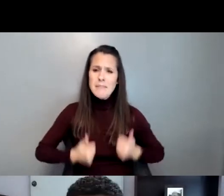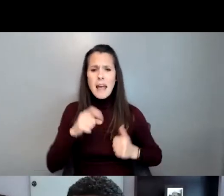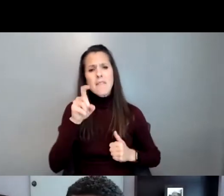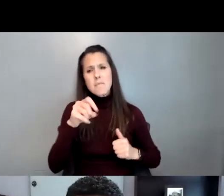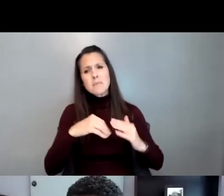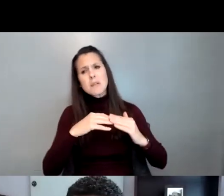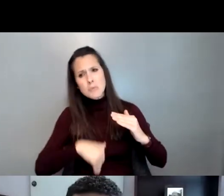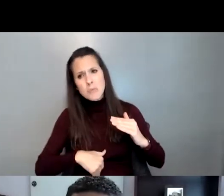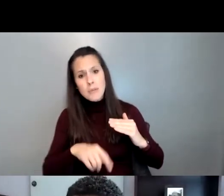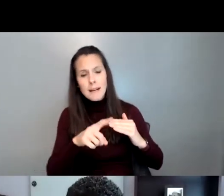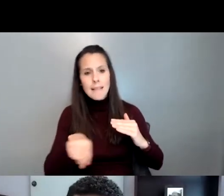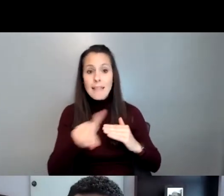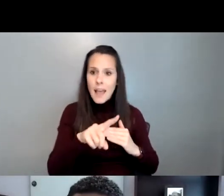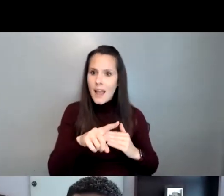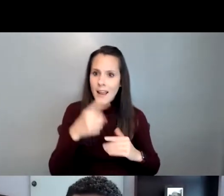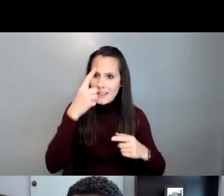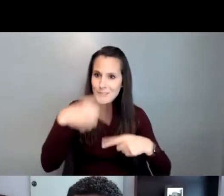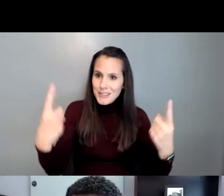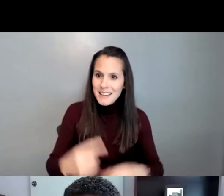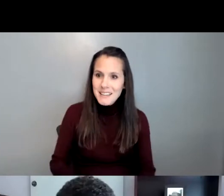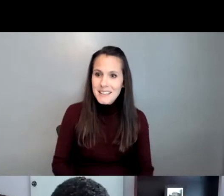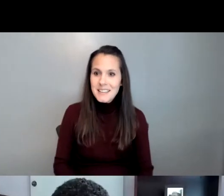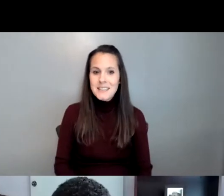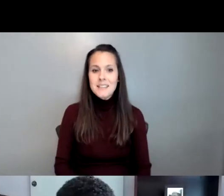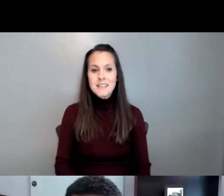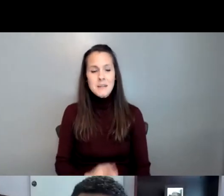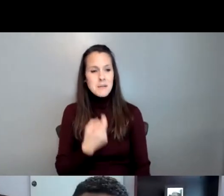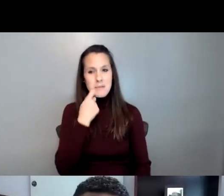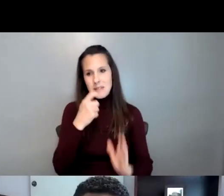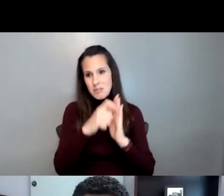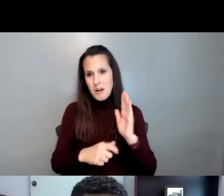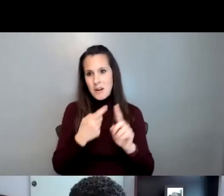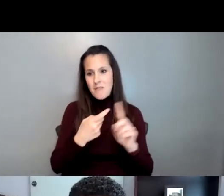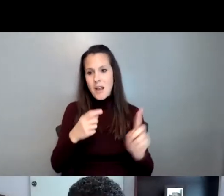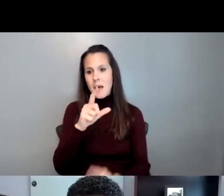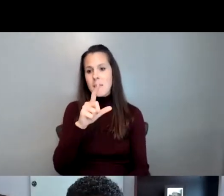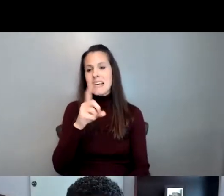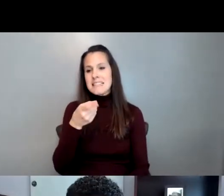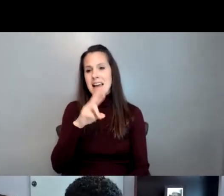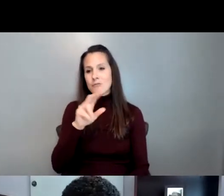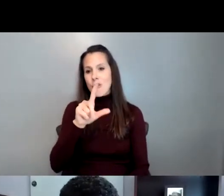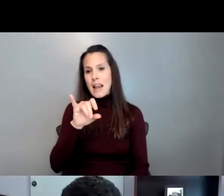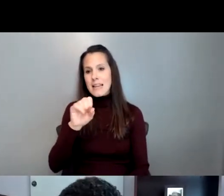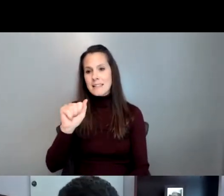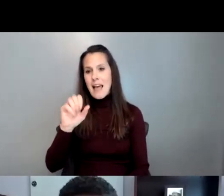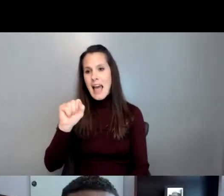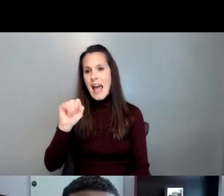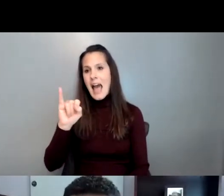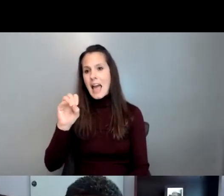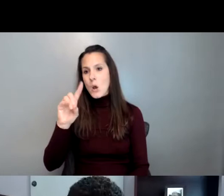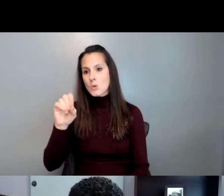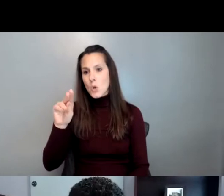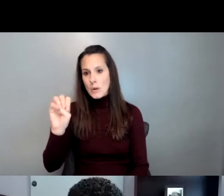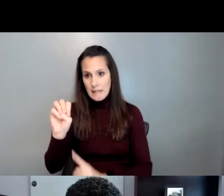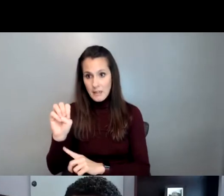their own quality of life is themselves. A recent article by Dr. Lisa Iazzoni is what then determined that. And many of us knew it, but